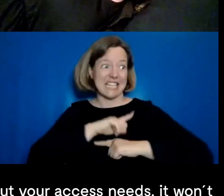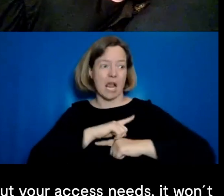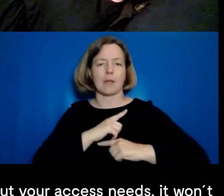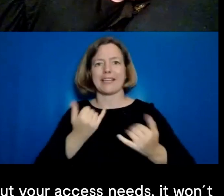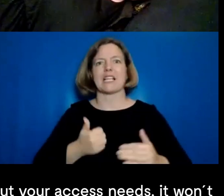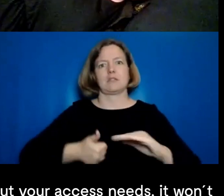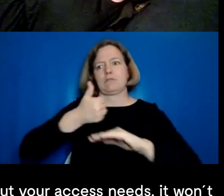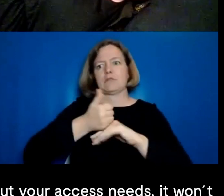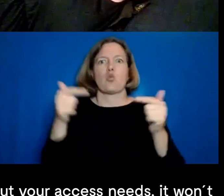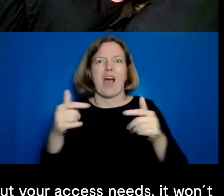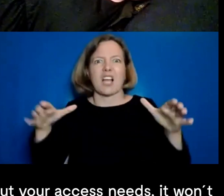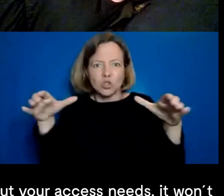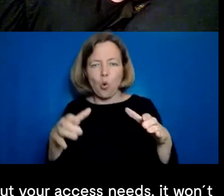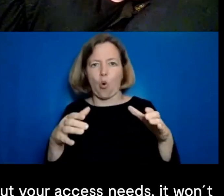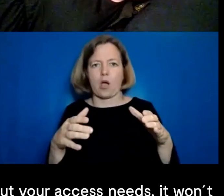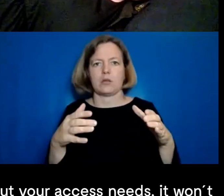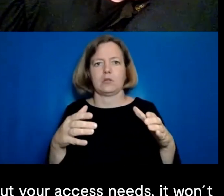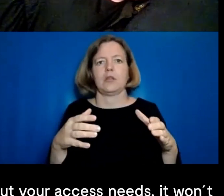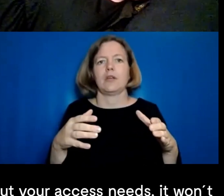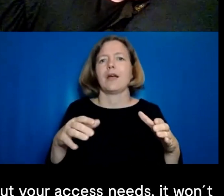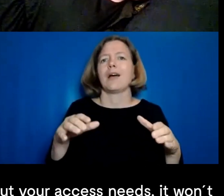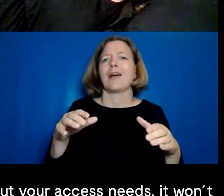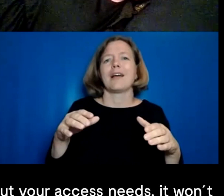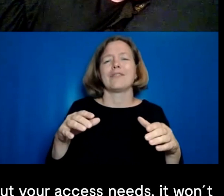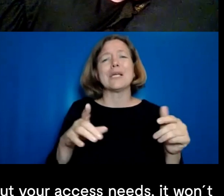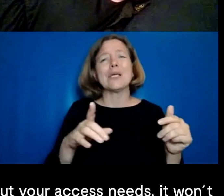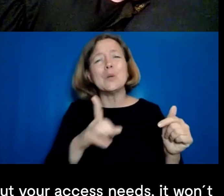of course, be very open about your access needs.